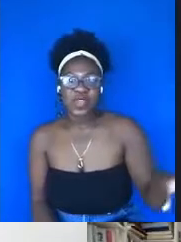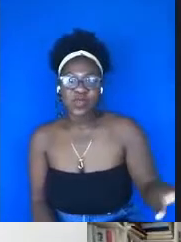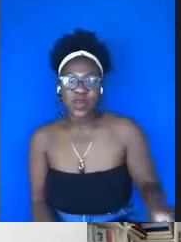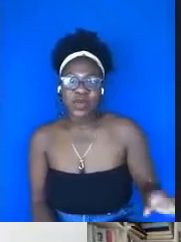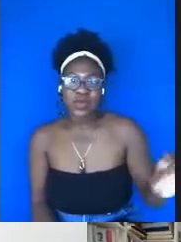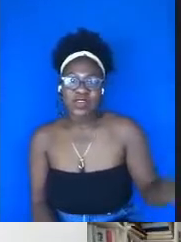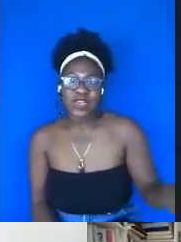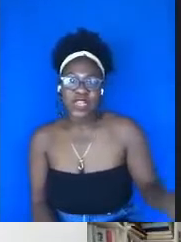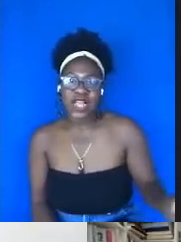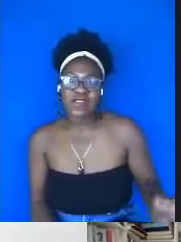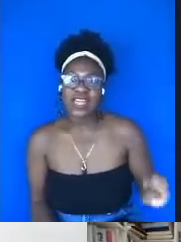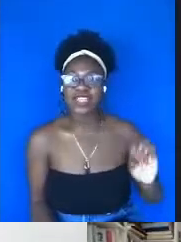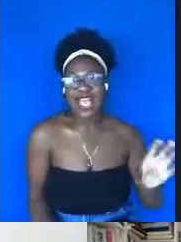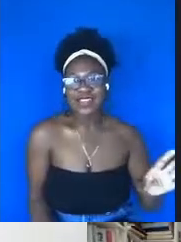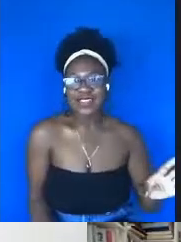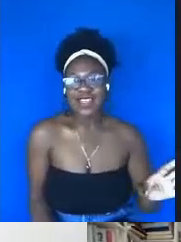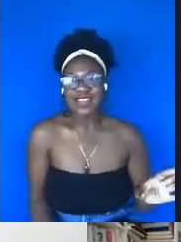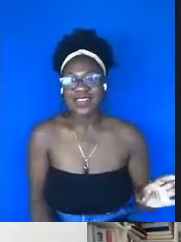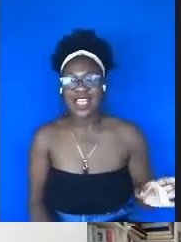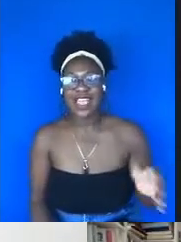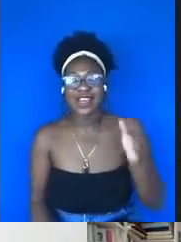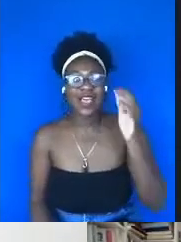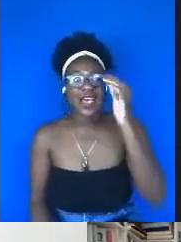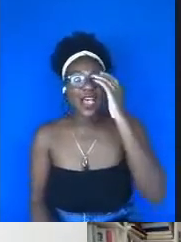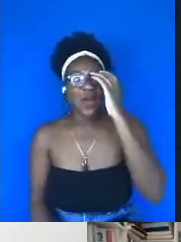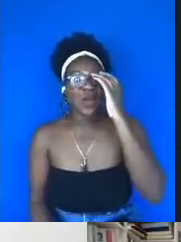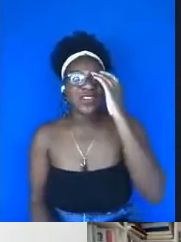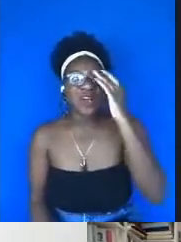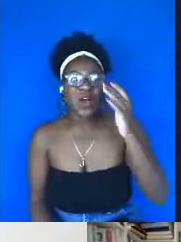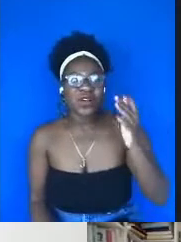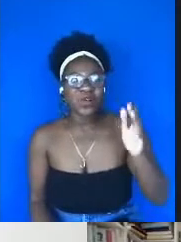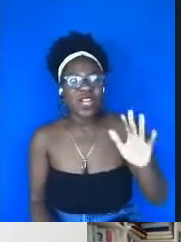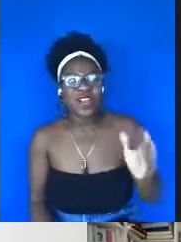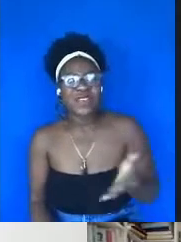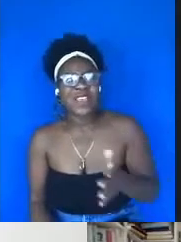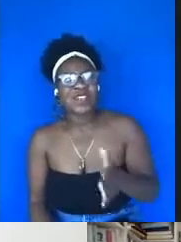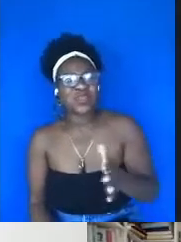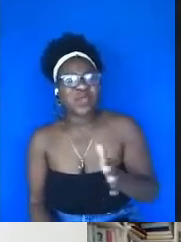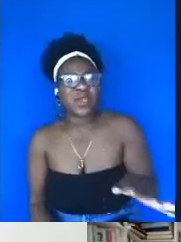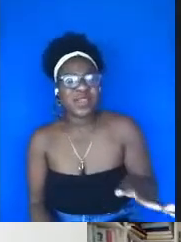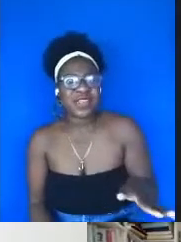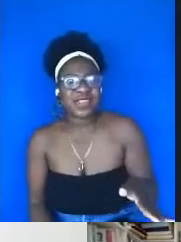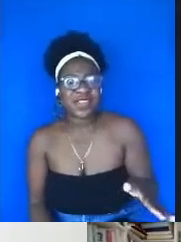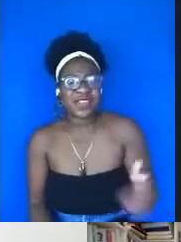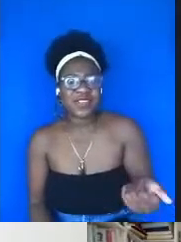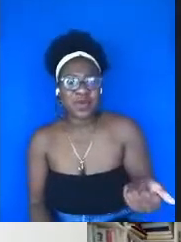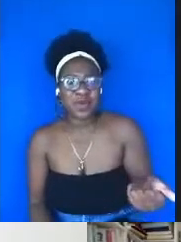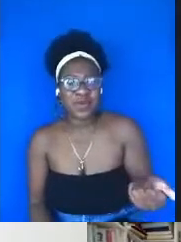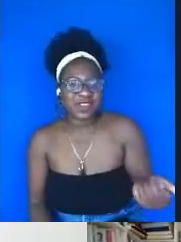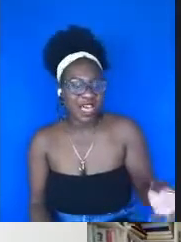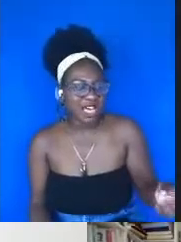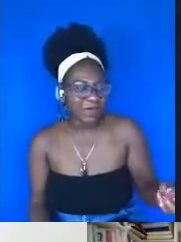guess, period-appropriate music, a lot of, like, jazzy things. And one song, which I don't even think it's truly period, is